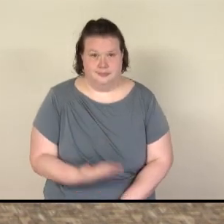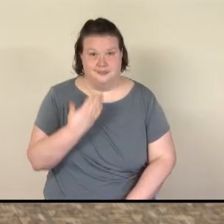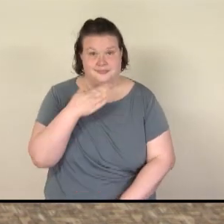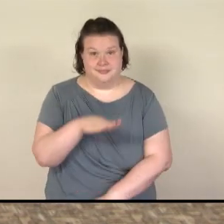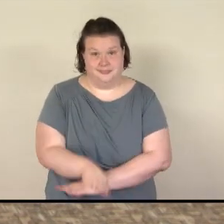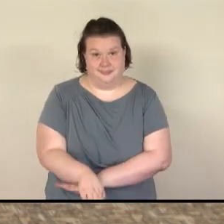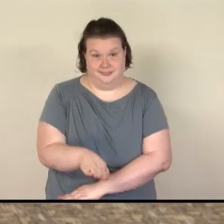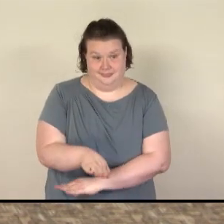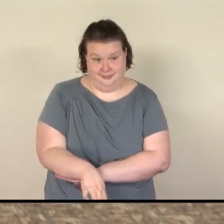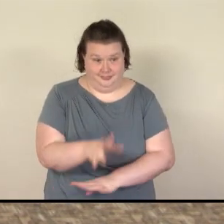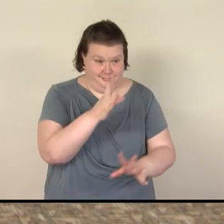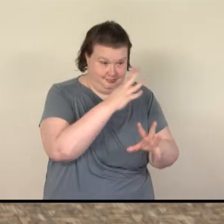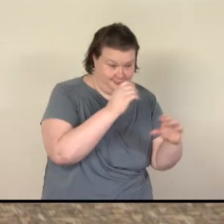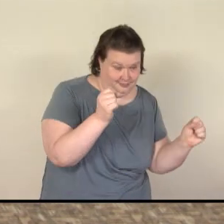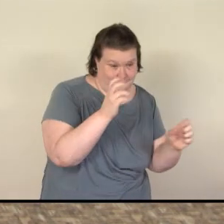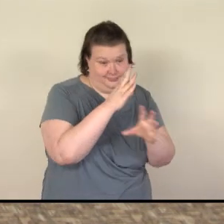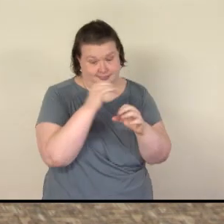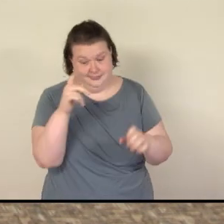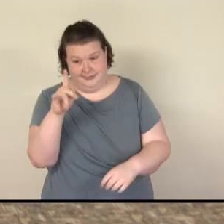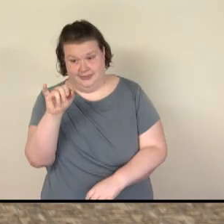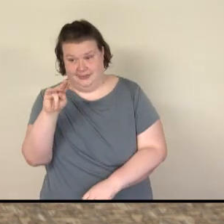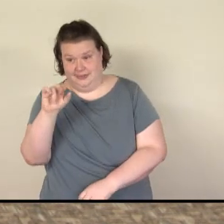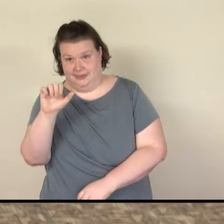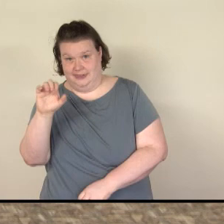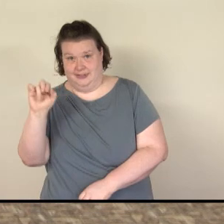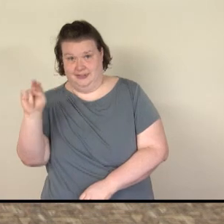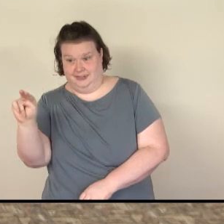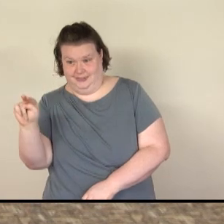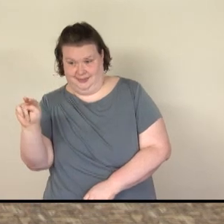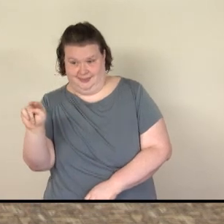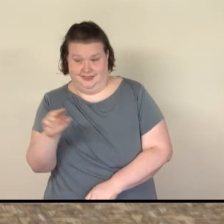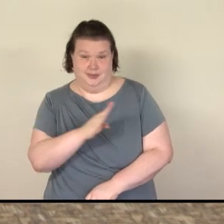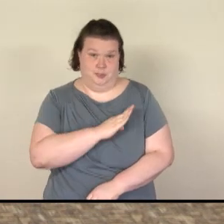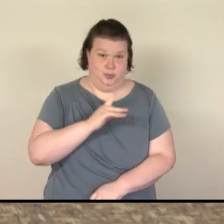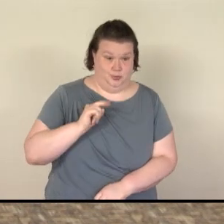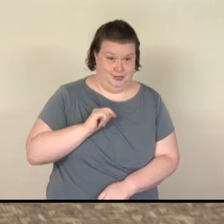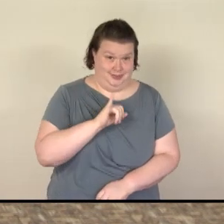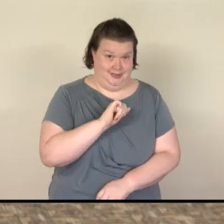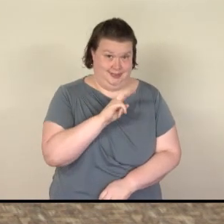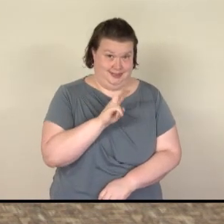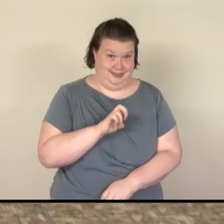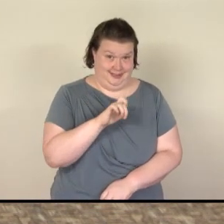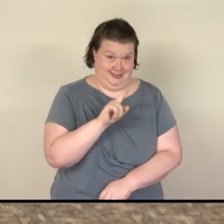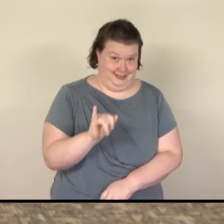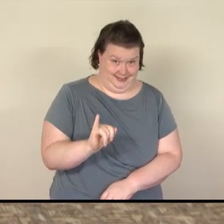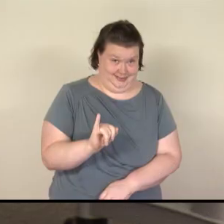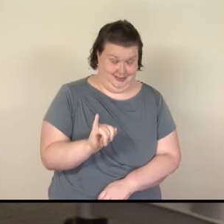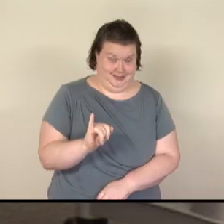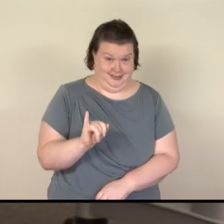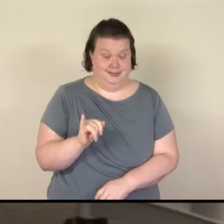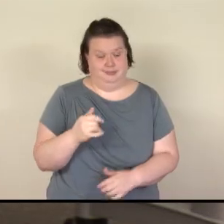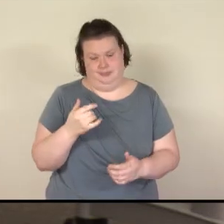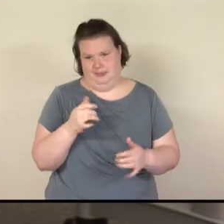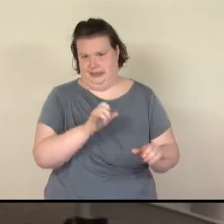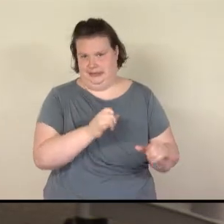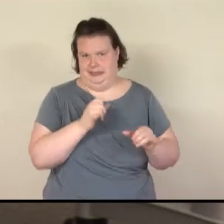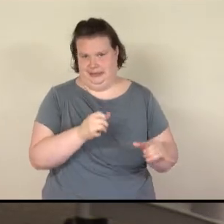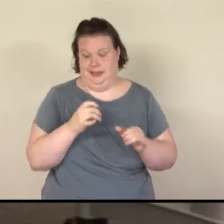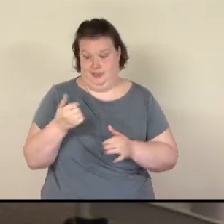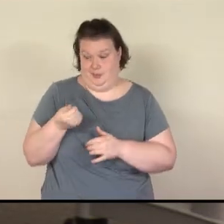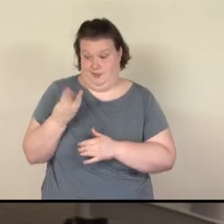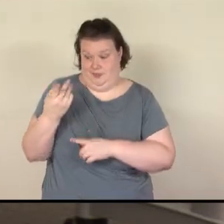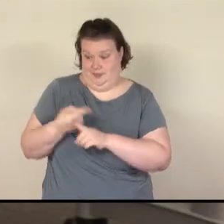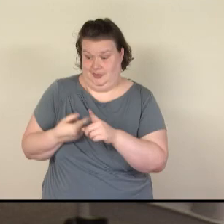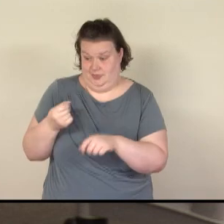Good evening, Madam President, Dr. Kincannon, and Trustee Iazetti. I want to echo all those sentiments in my few months here. It's been such a pleasure to have